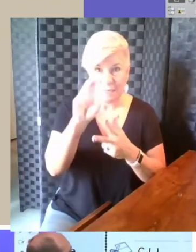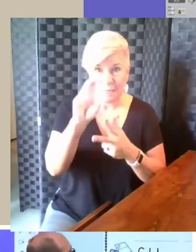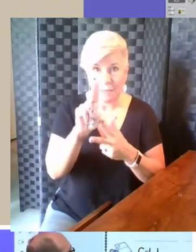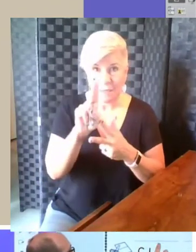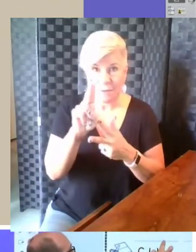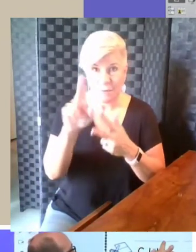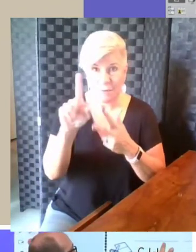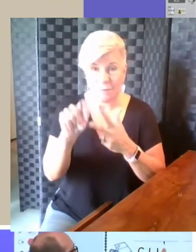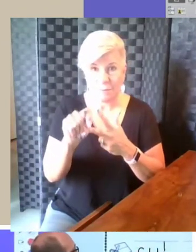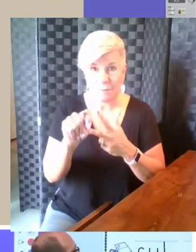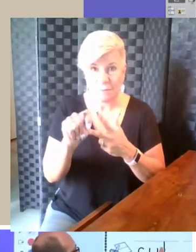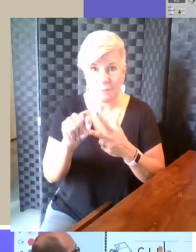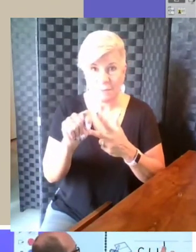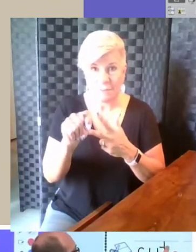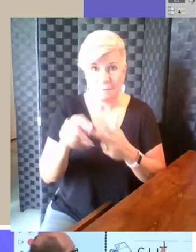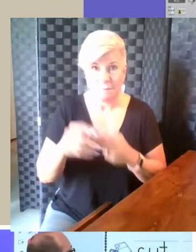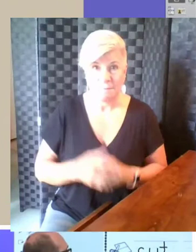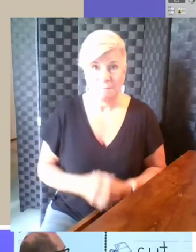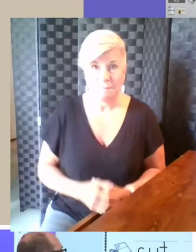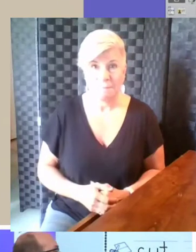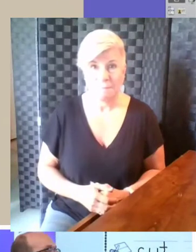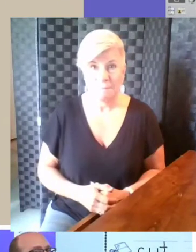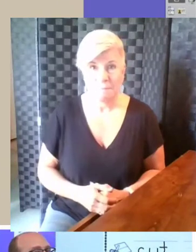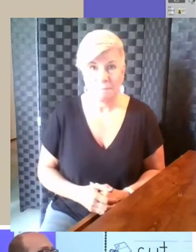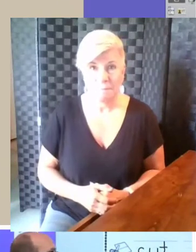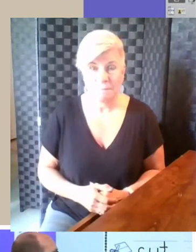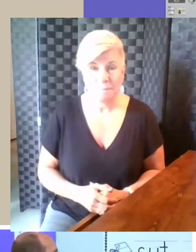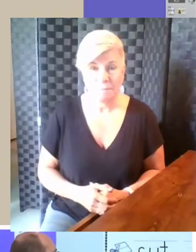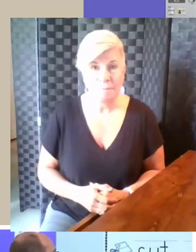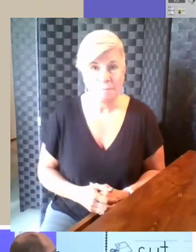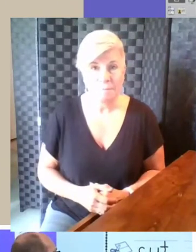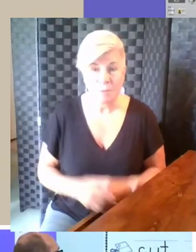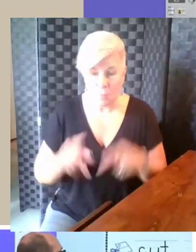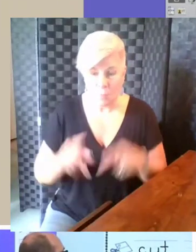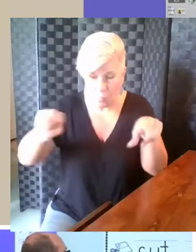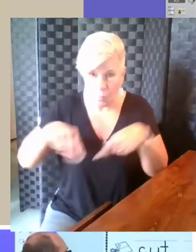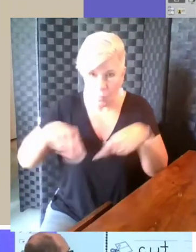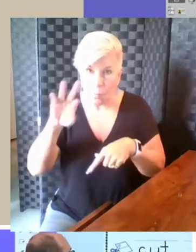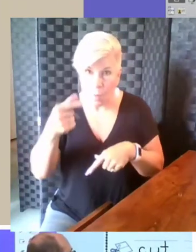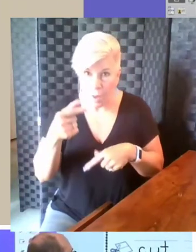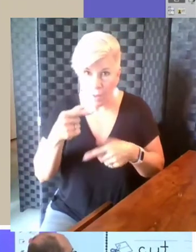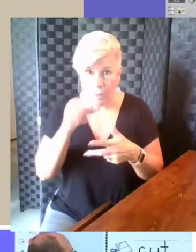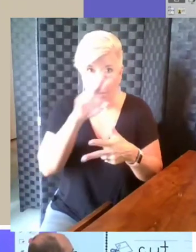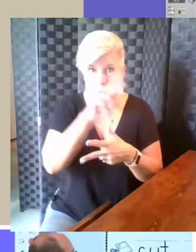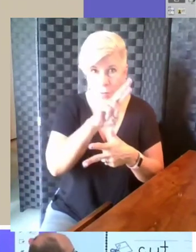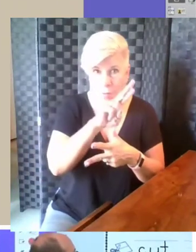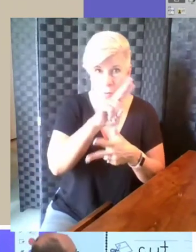C and T. The consonants in rug are